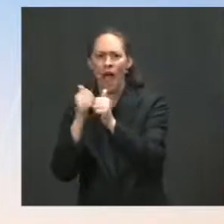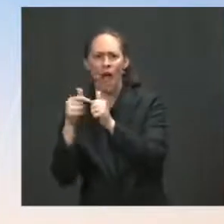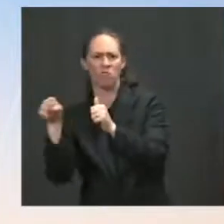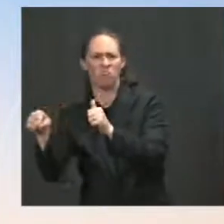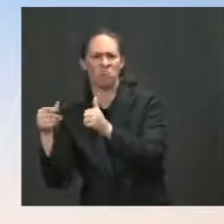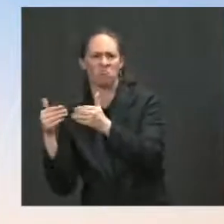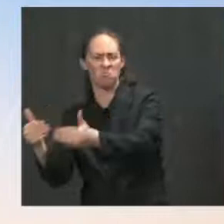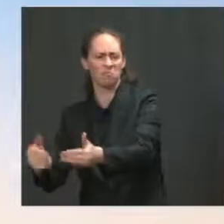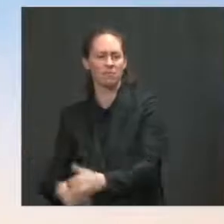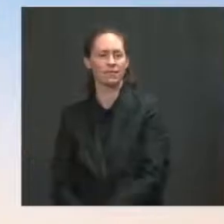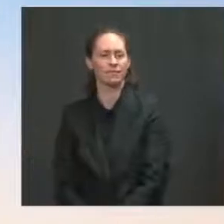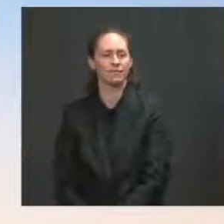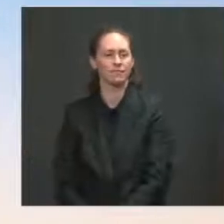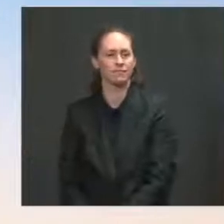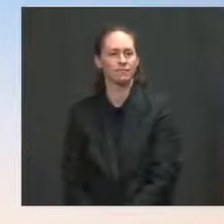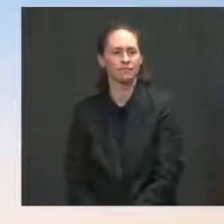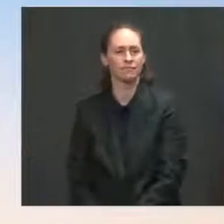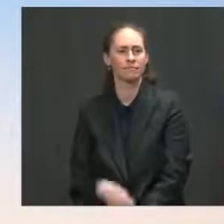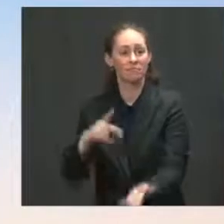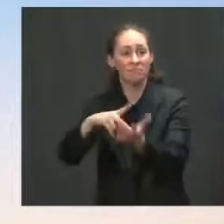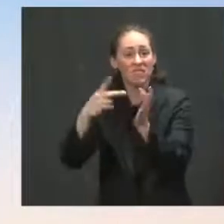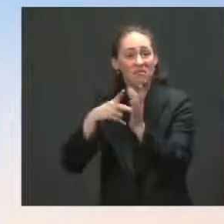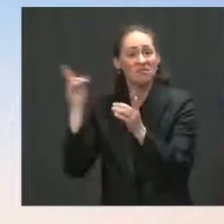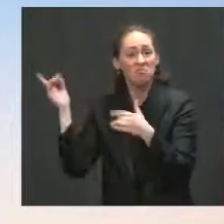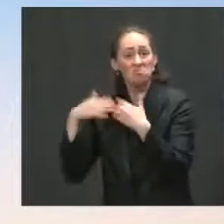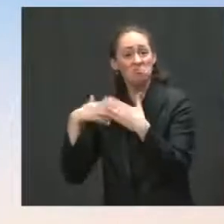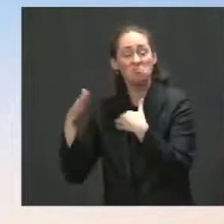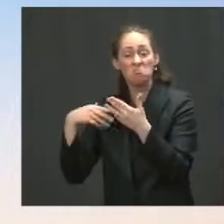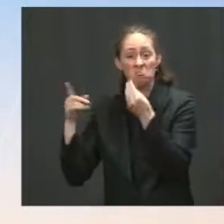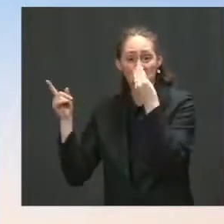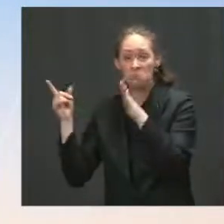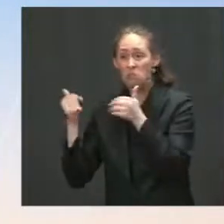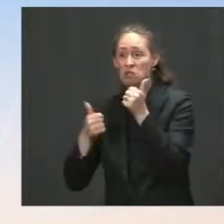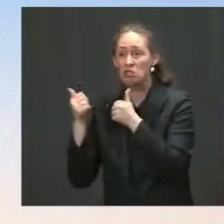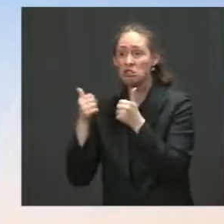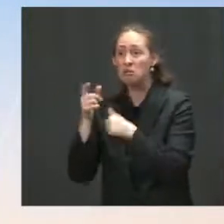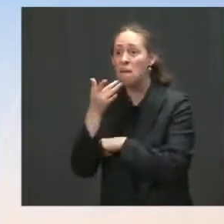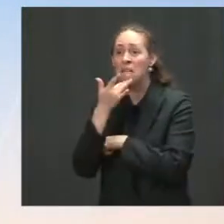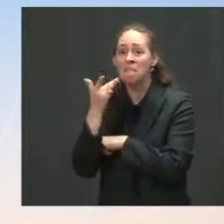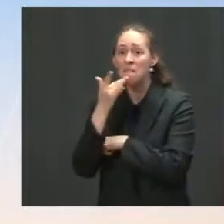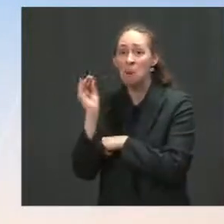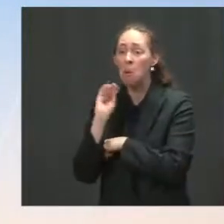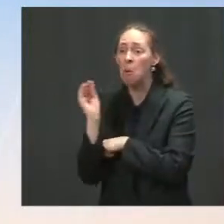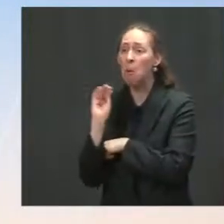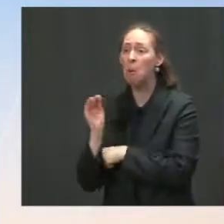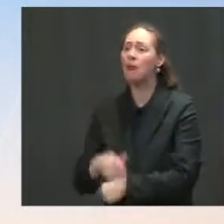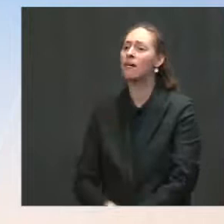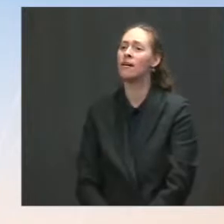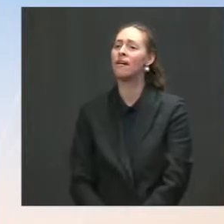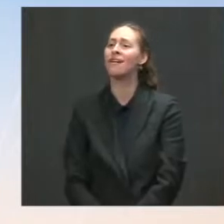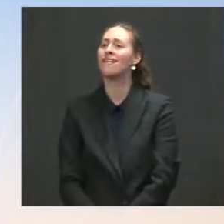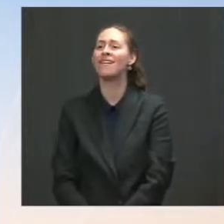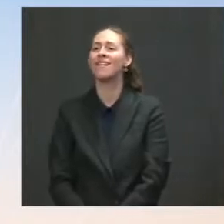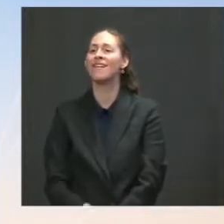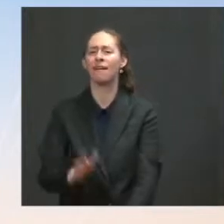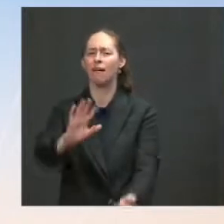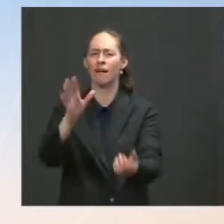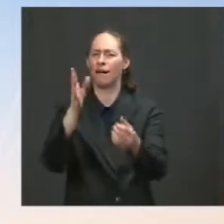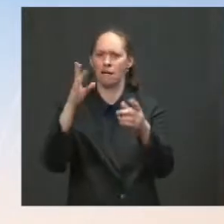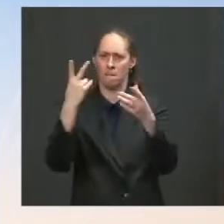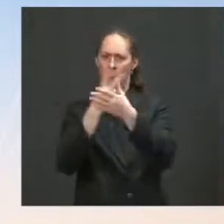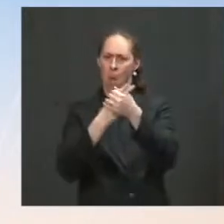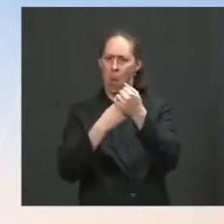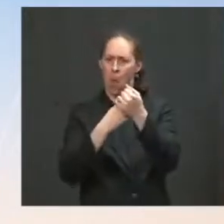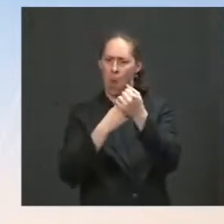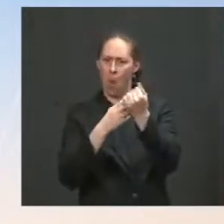president whether he wants to see the reconciliation first, or he's going to stay in close coordination and rely on the